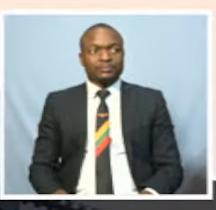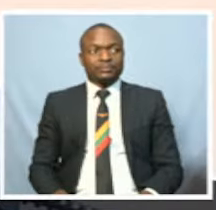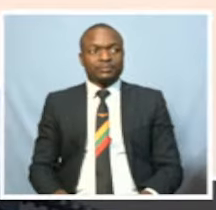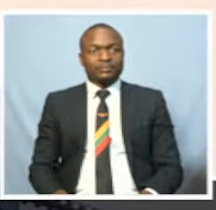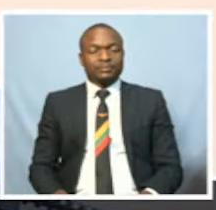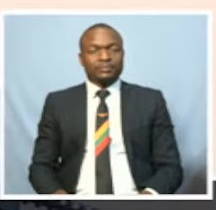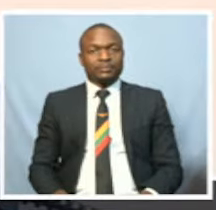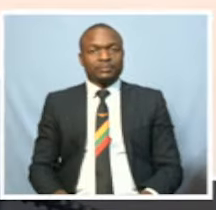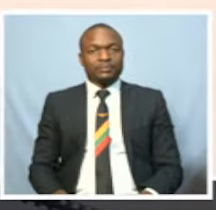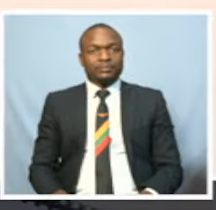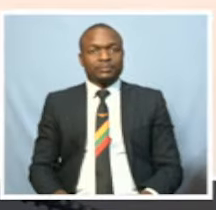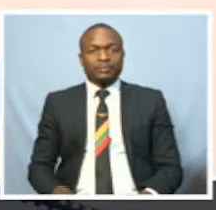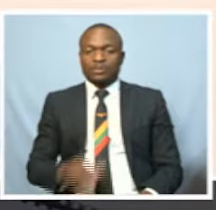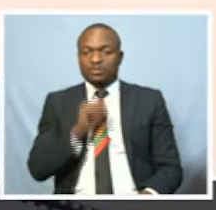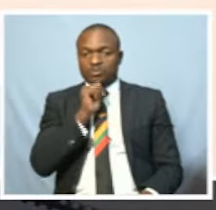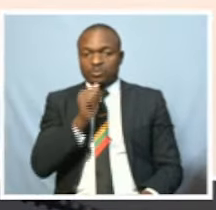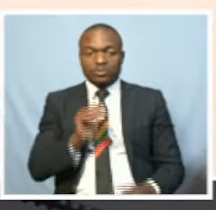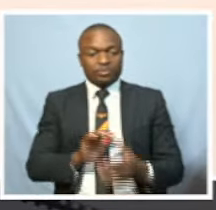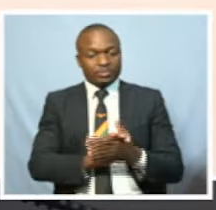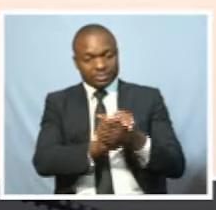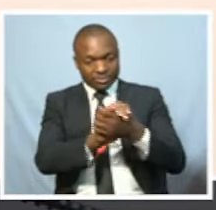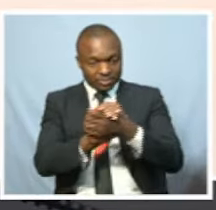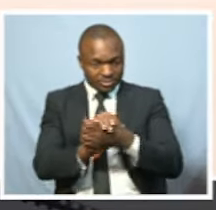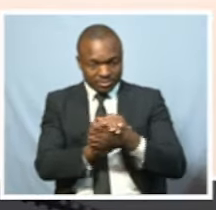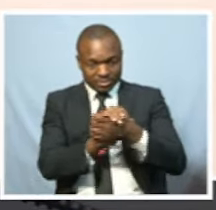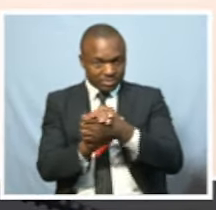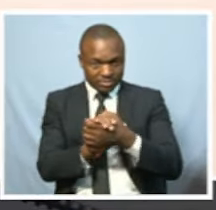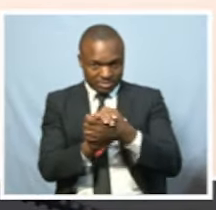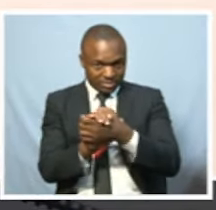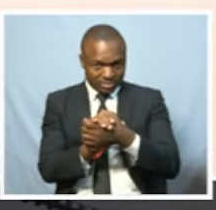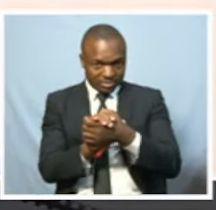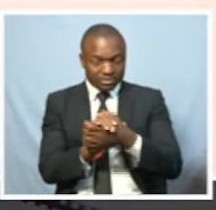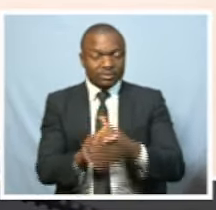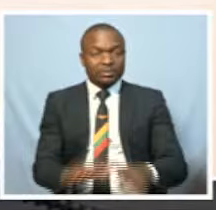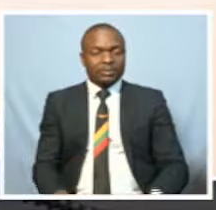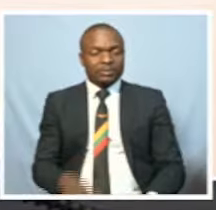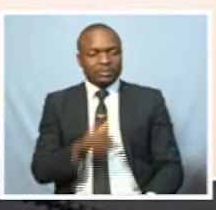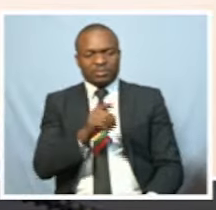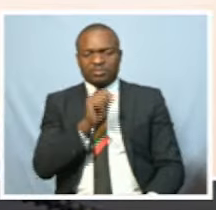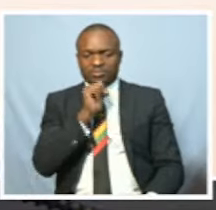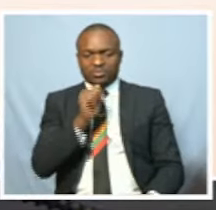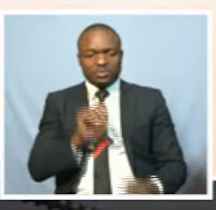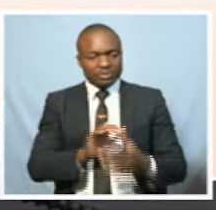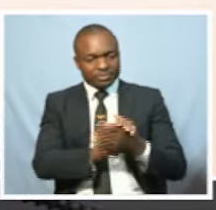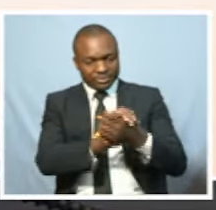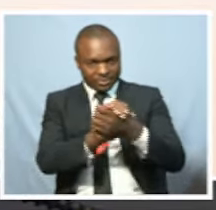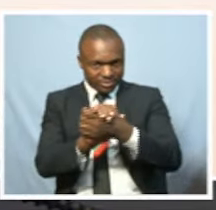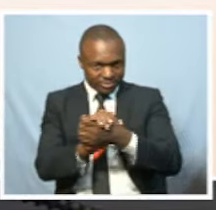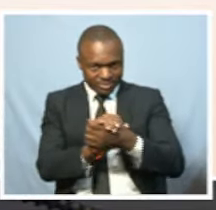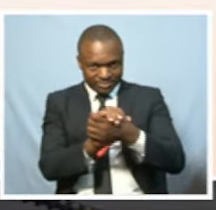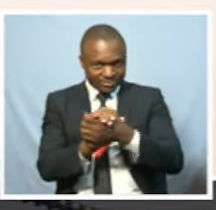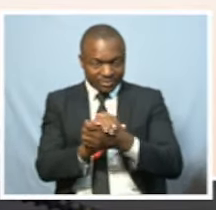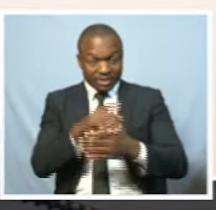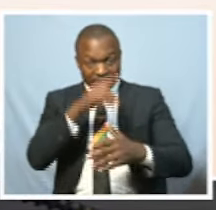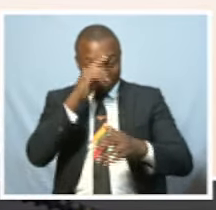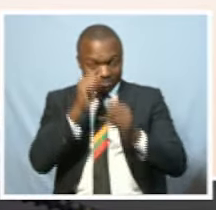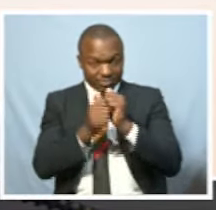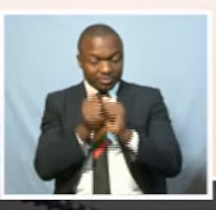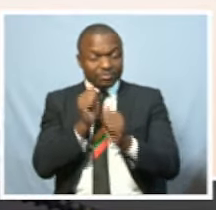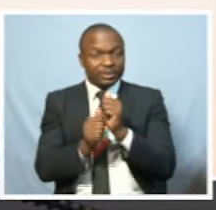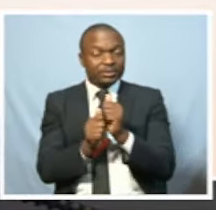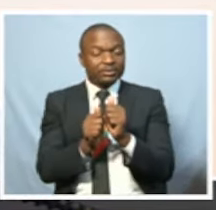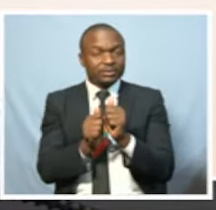can you say? He was not cooperating, maybe just to use a civil terminology. He was not very cooperative, and because of the